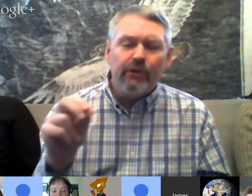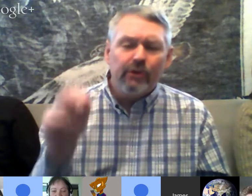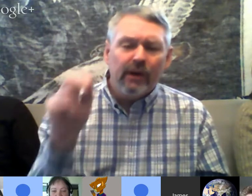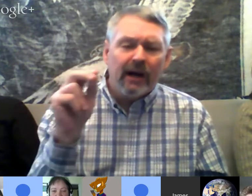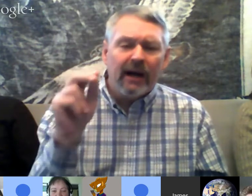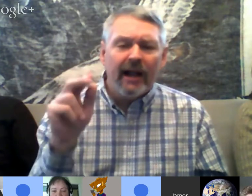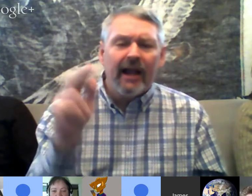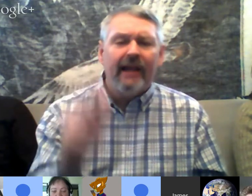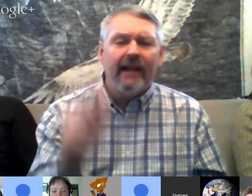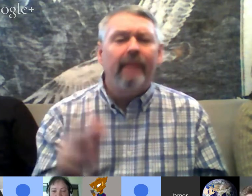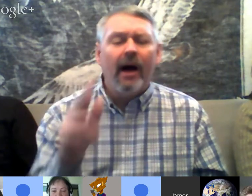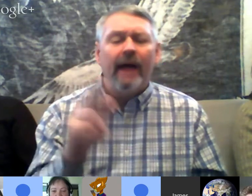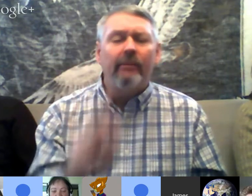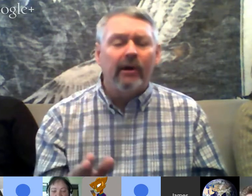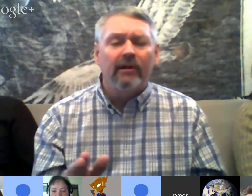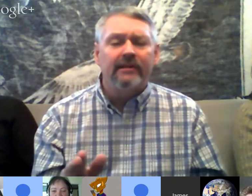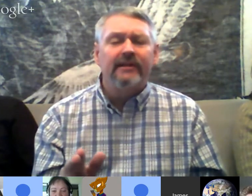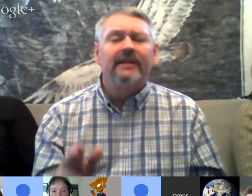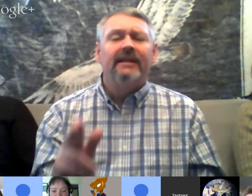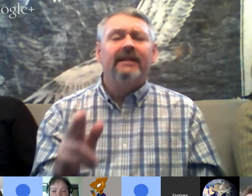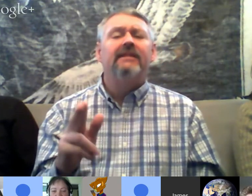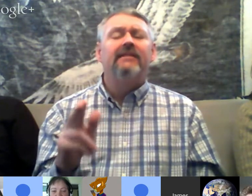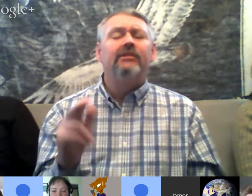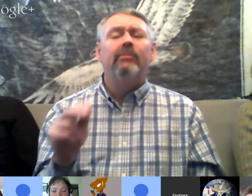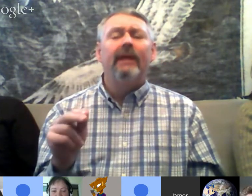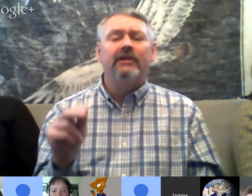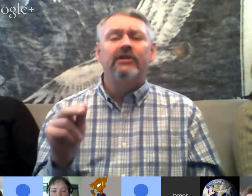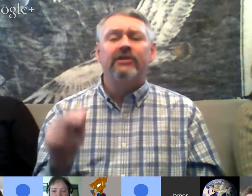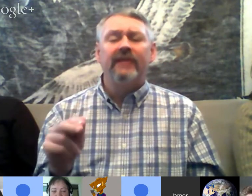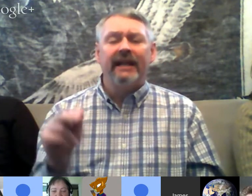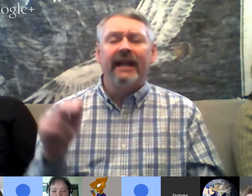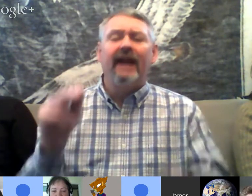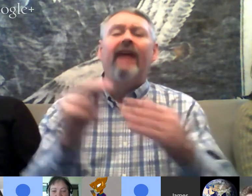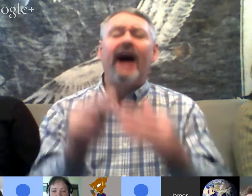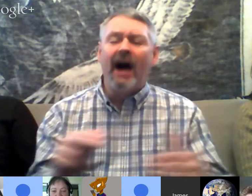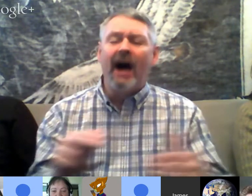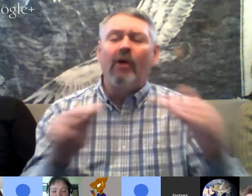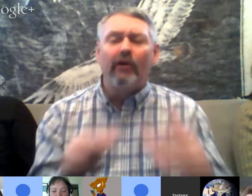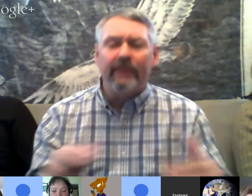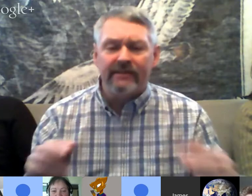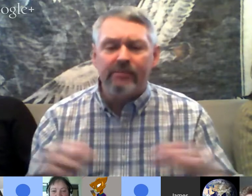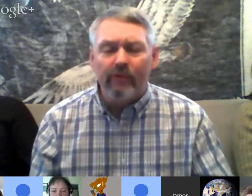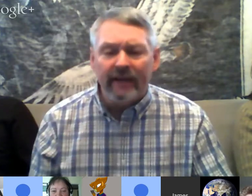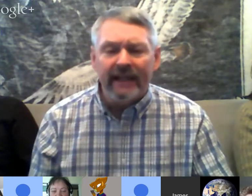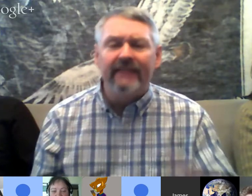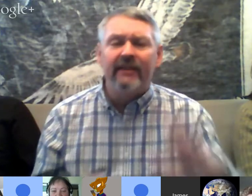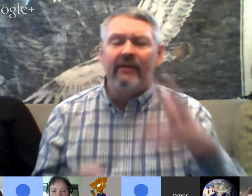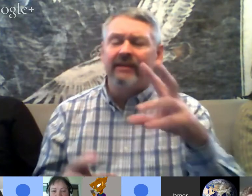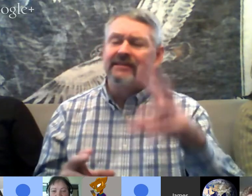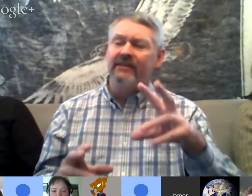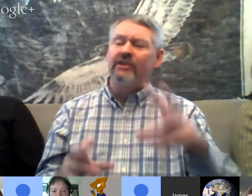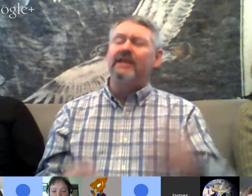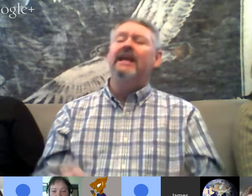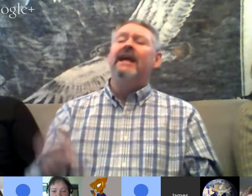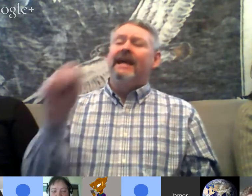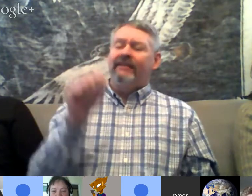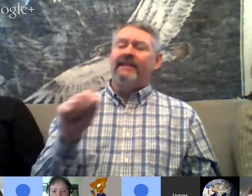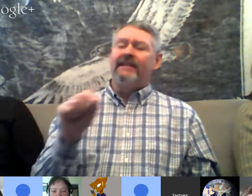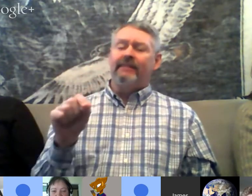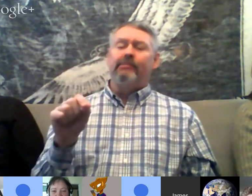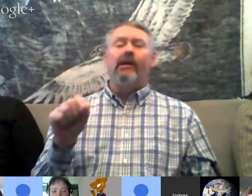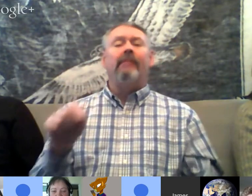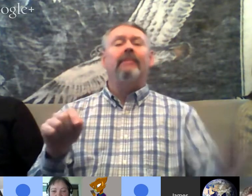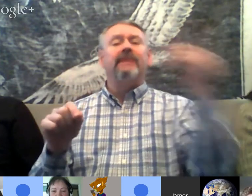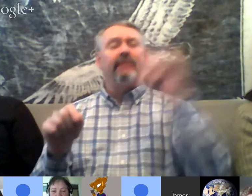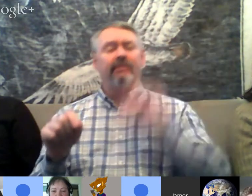do, in my world, do much study of how Earth is moving in their ascension, and if I